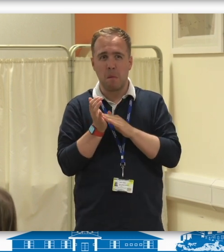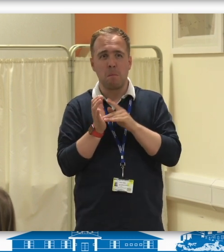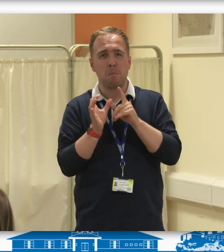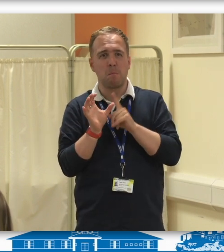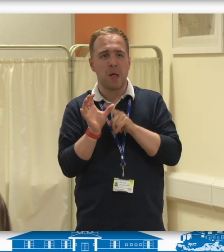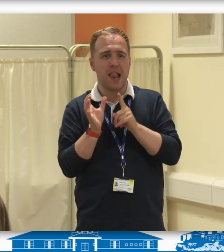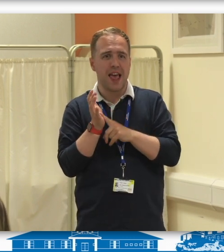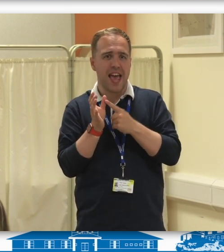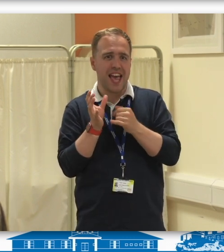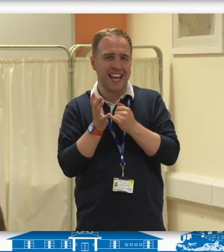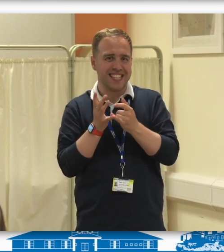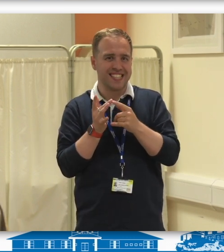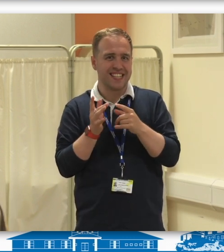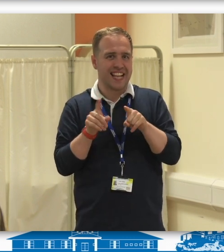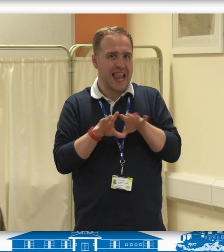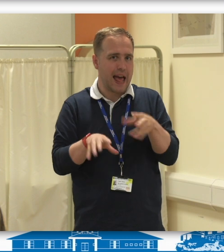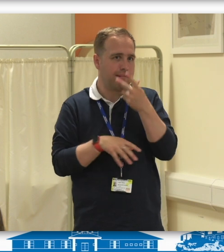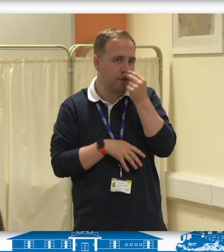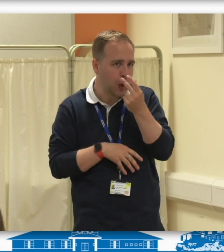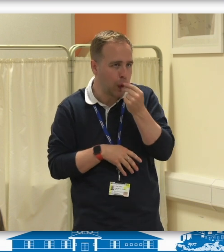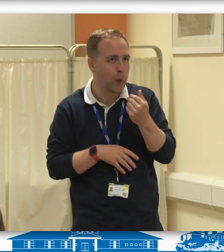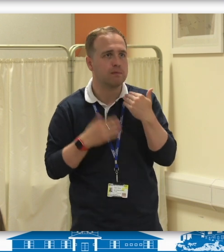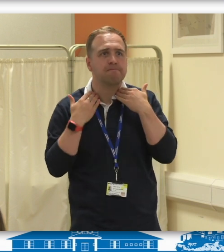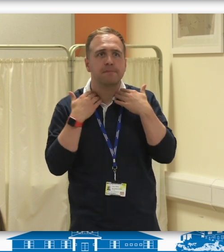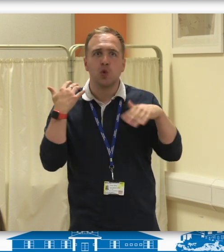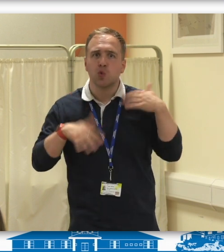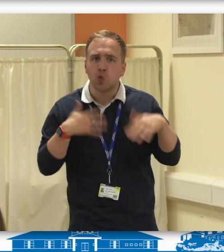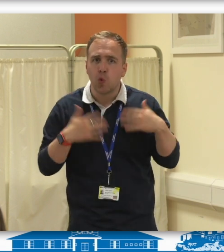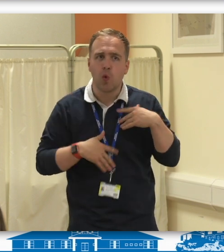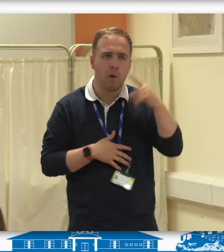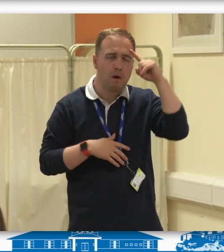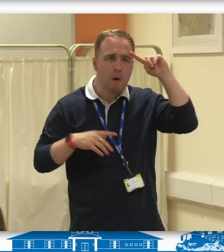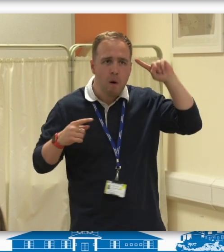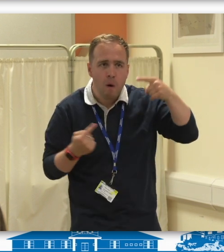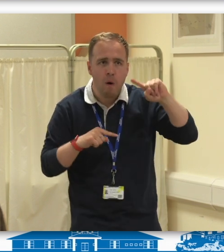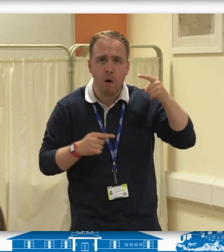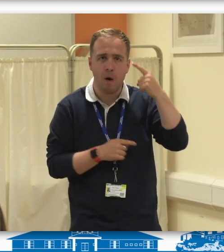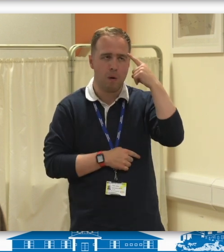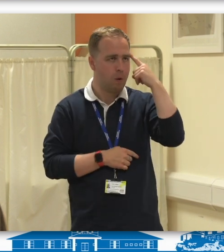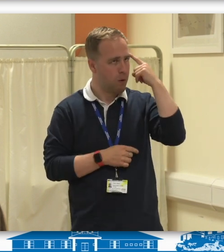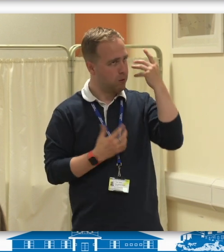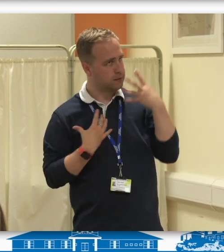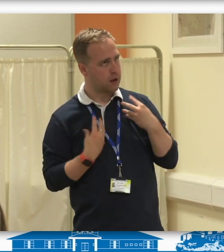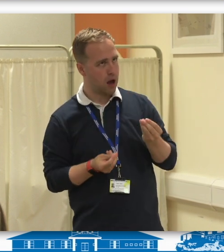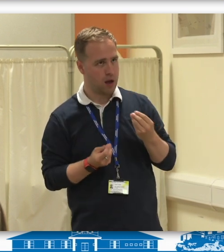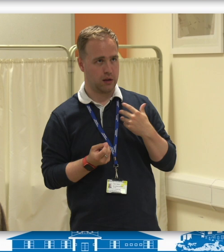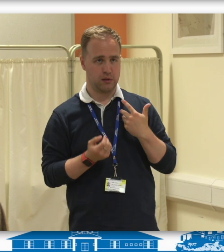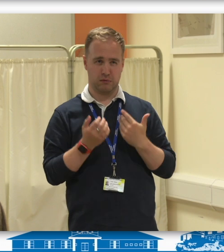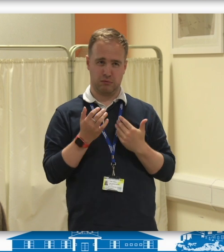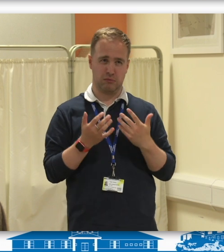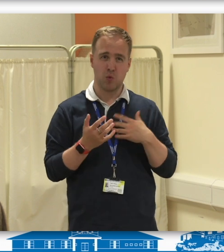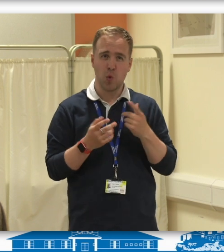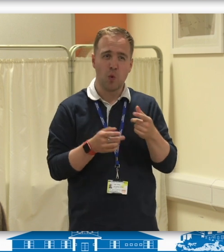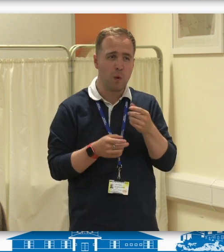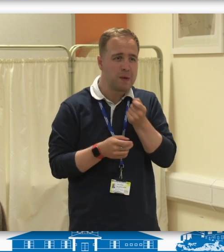flu, tender glands, sore throat, pain, headaches, cognitive fatigue, new sensitivities to foods